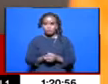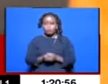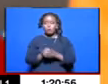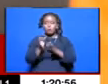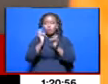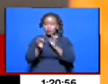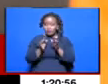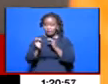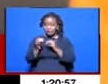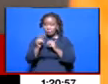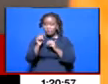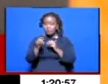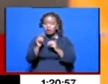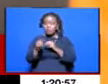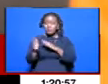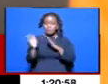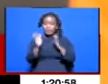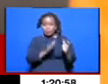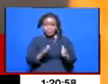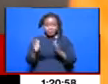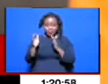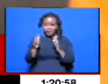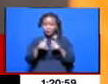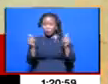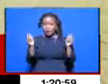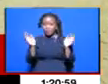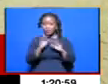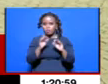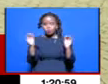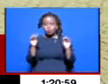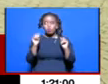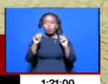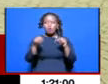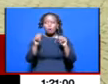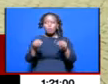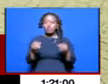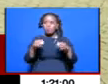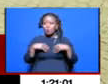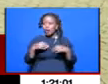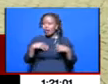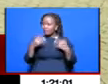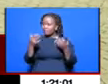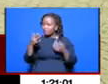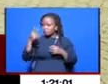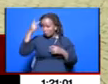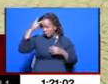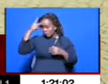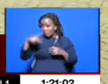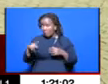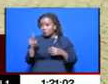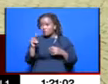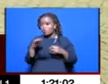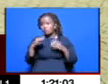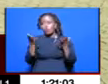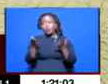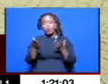choreographed, could unleash an interpretative odyssey, or maelstrom, if you